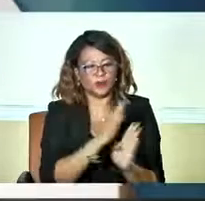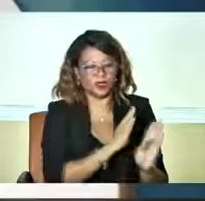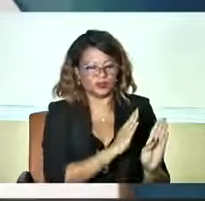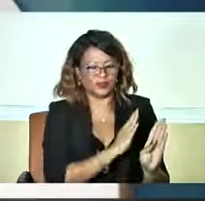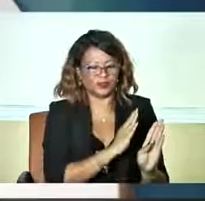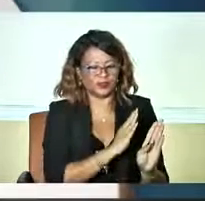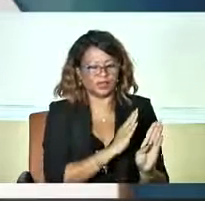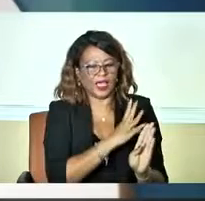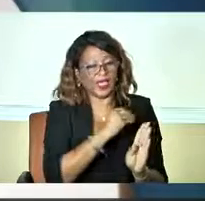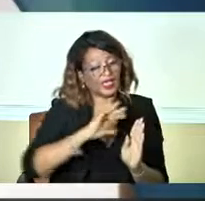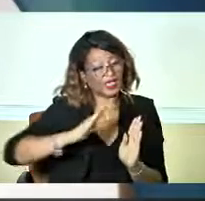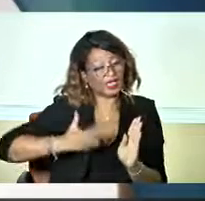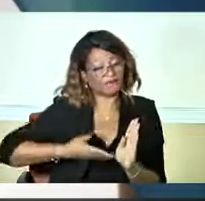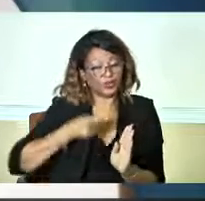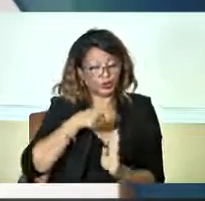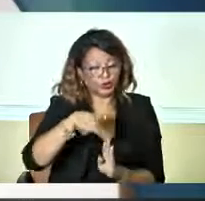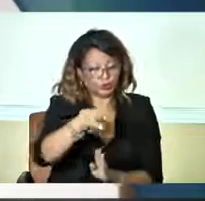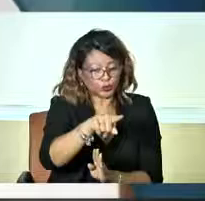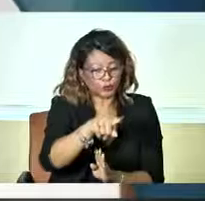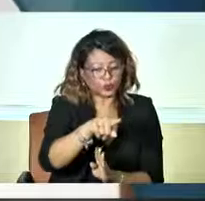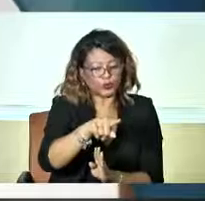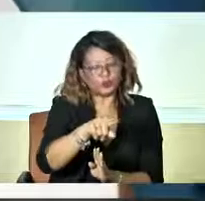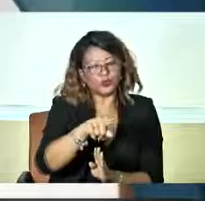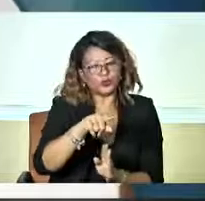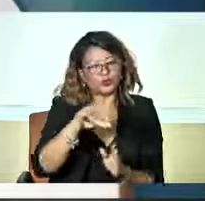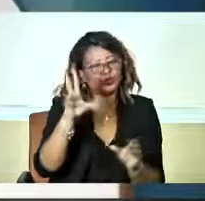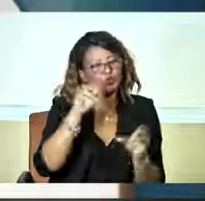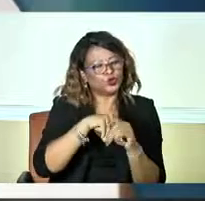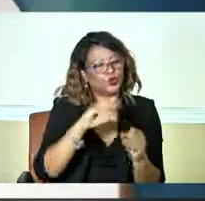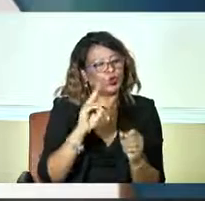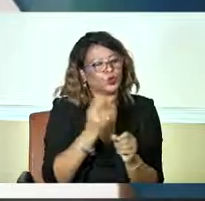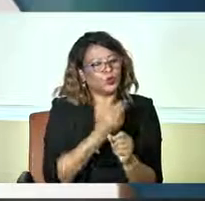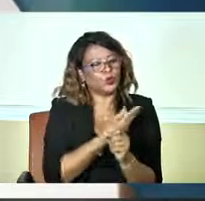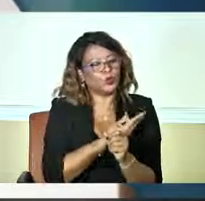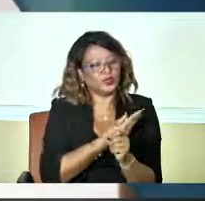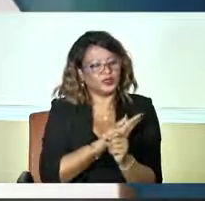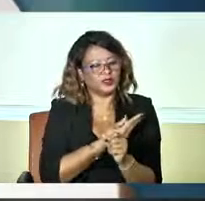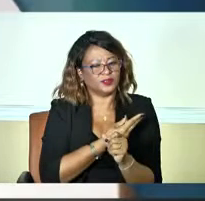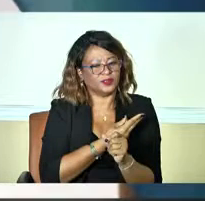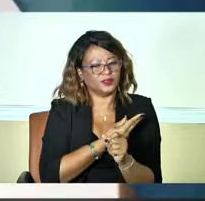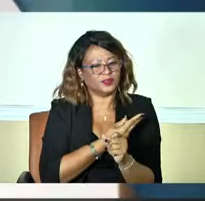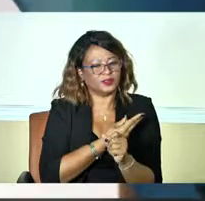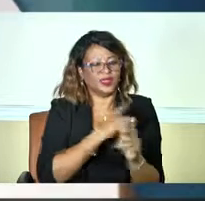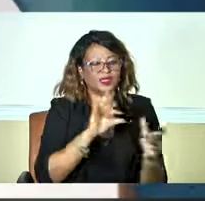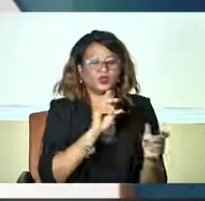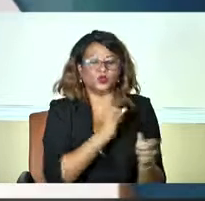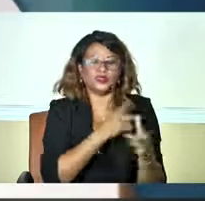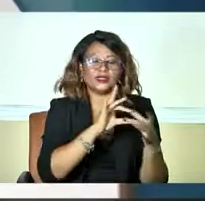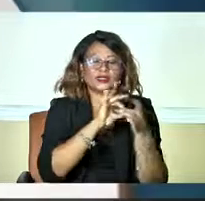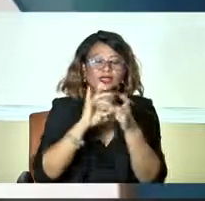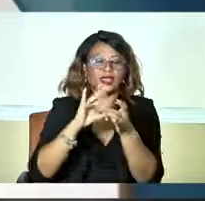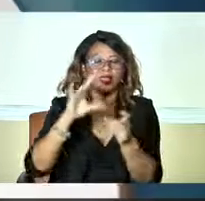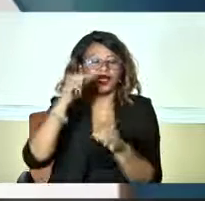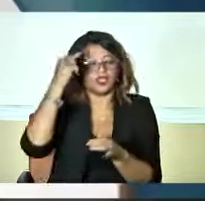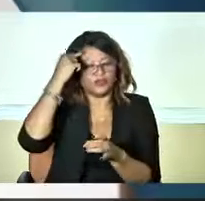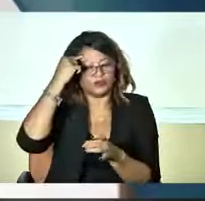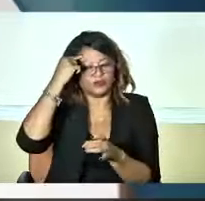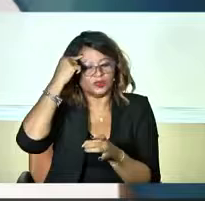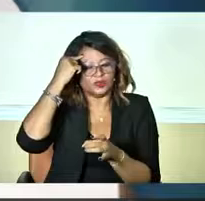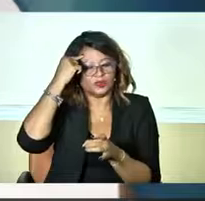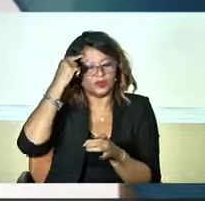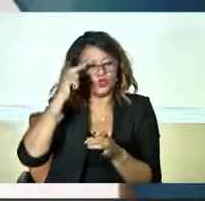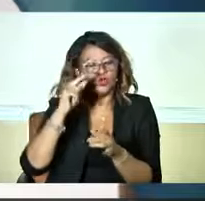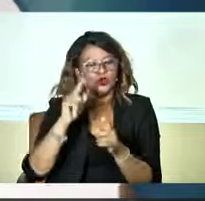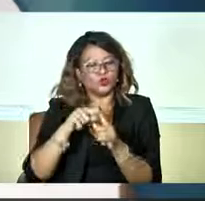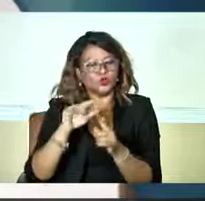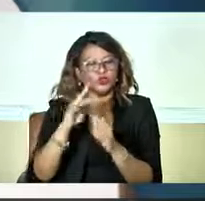Bahamas. And I invite you to join with us as we connect government to the